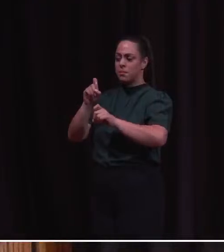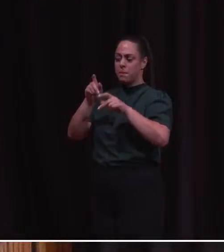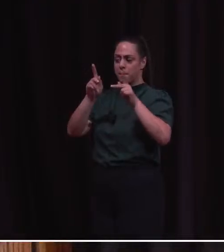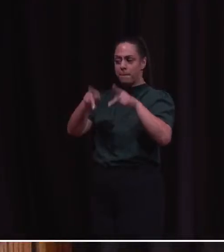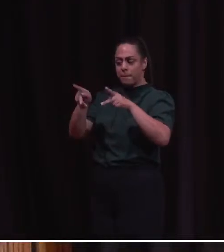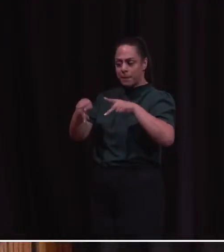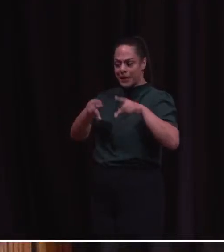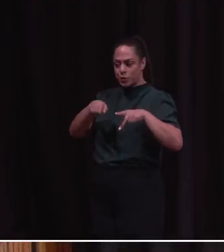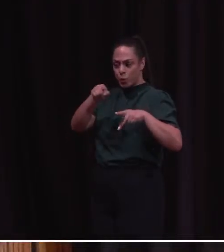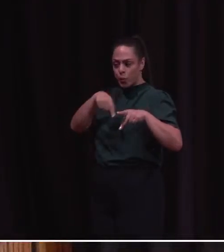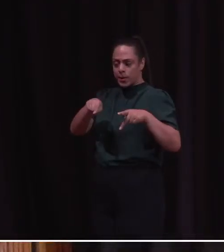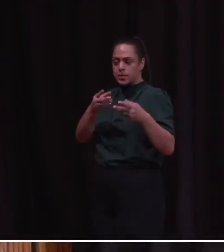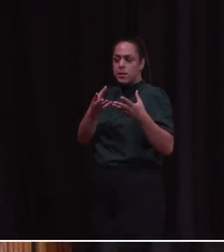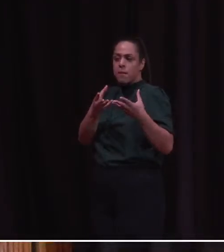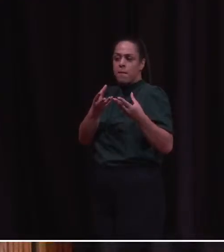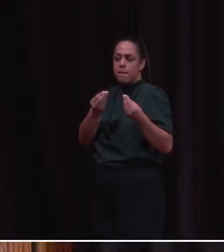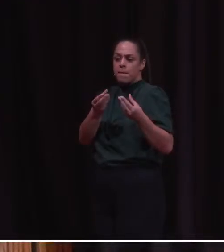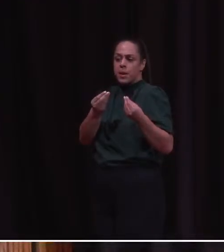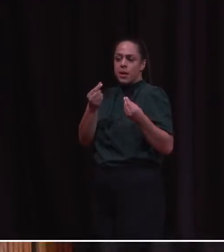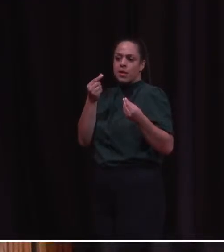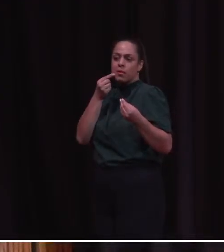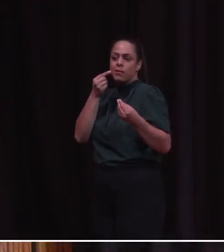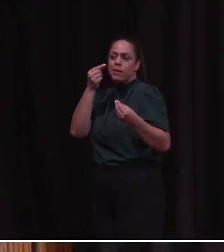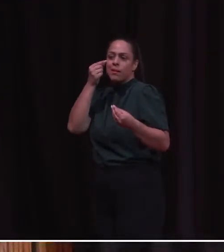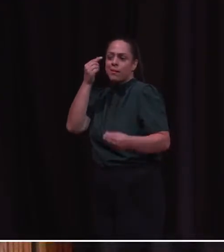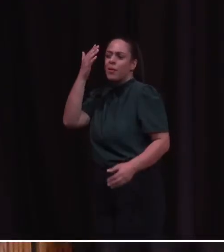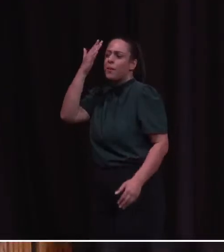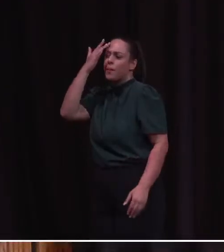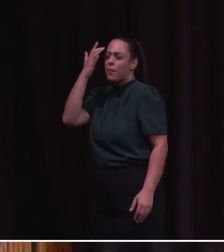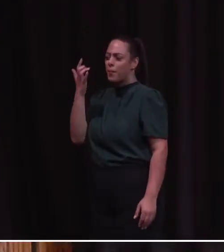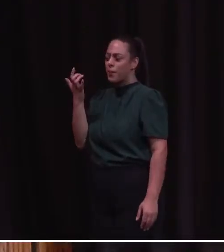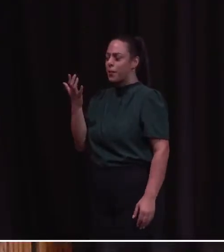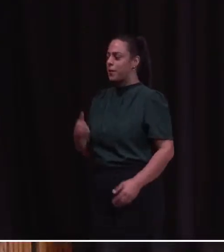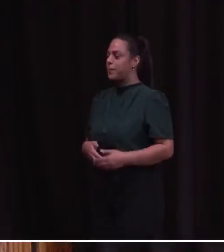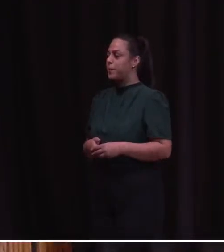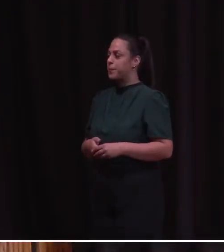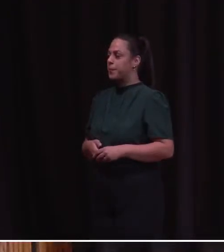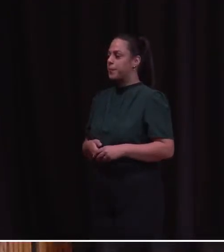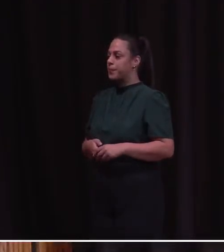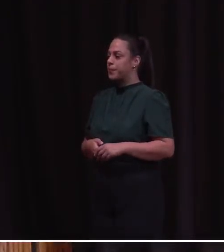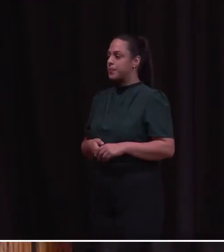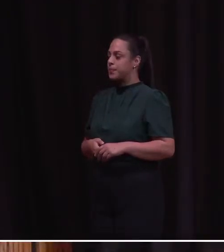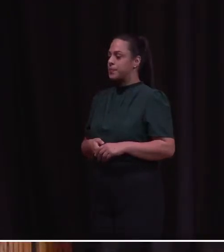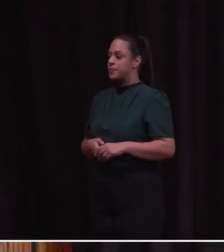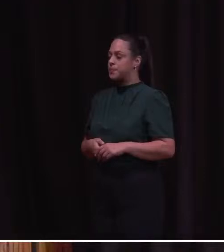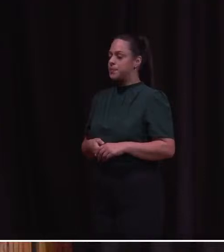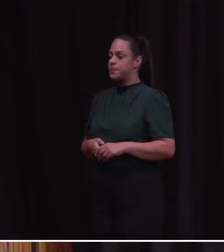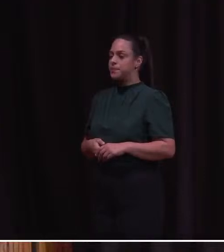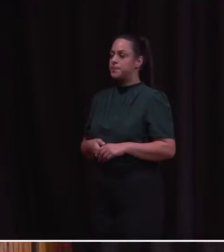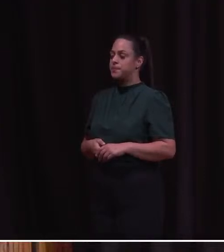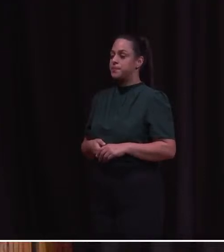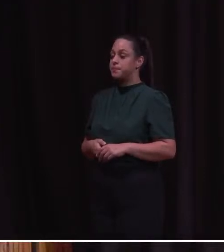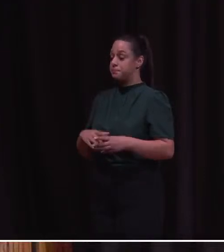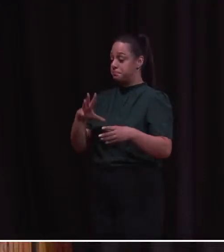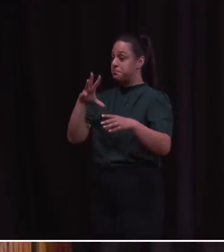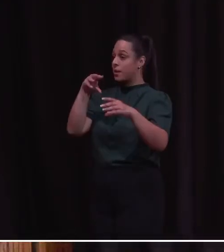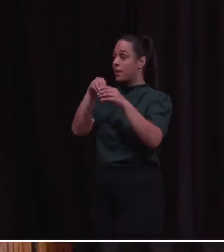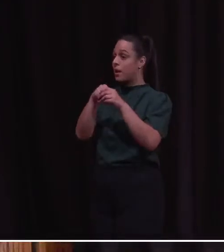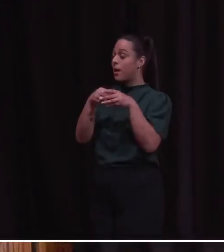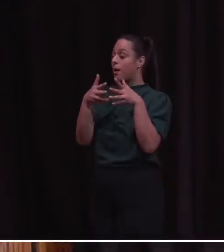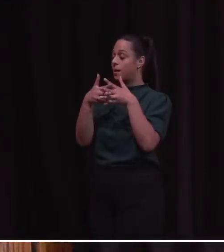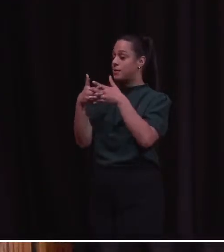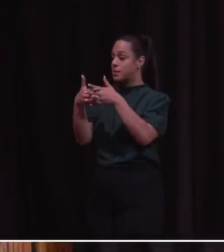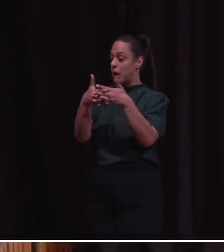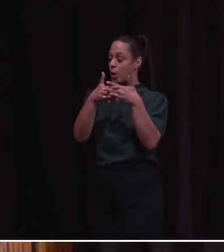That's a quote. And I continue her quote. In the United States, at least, the term